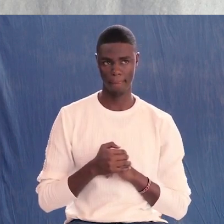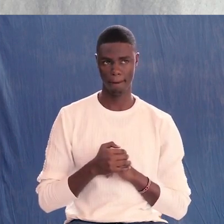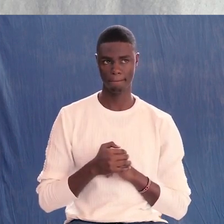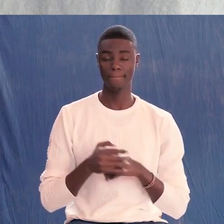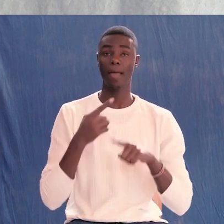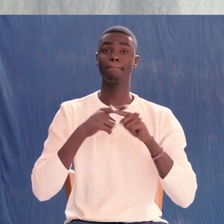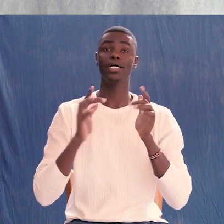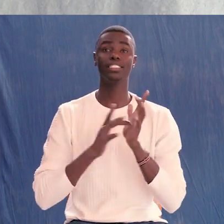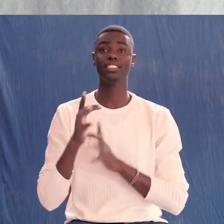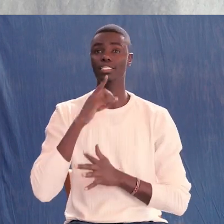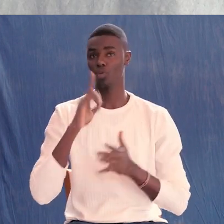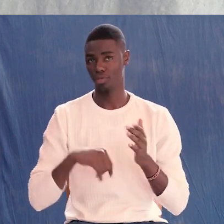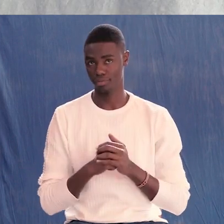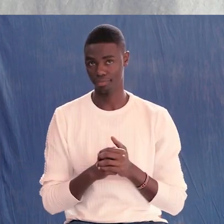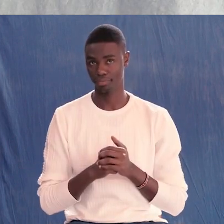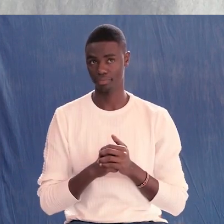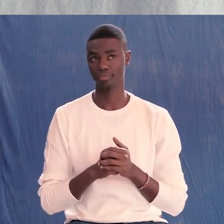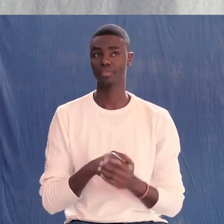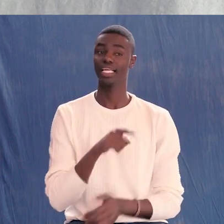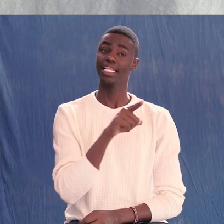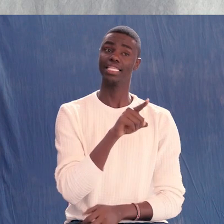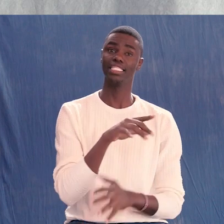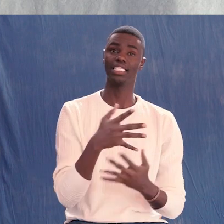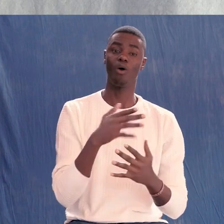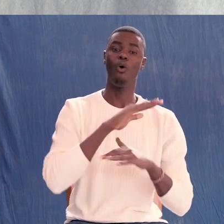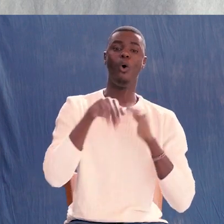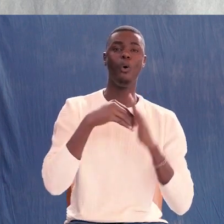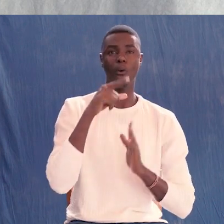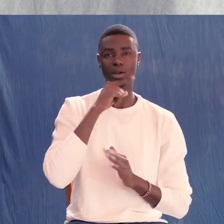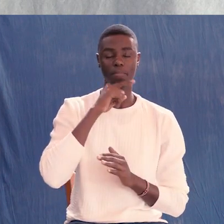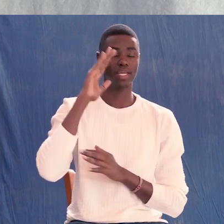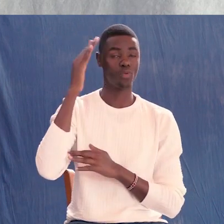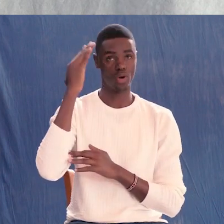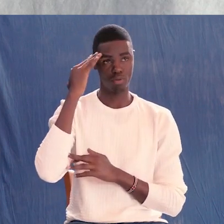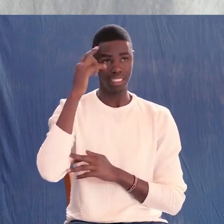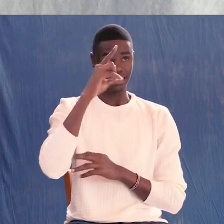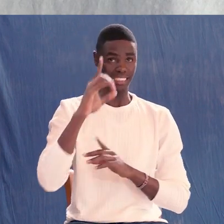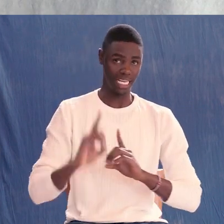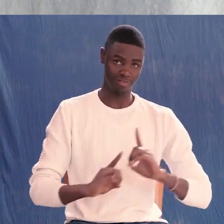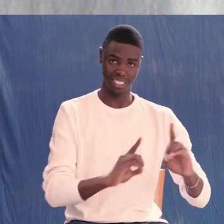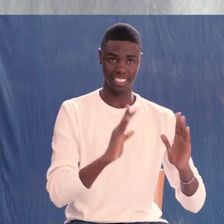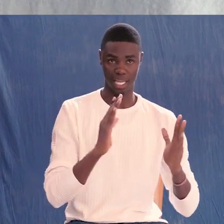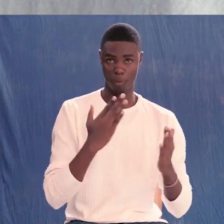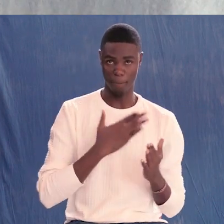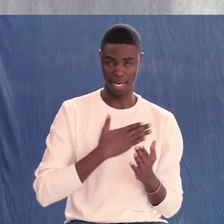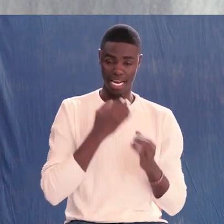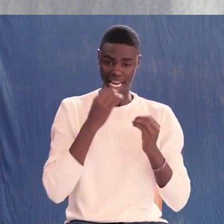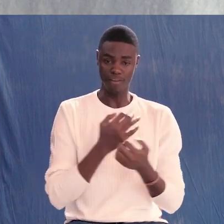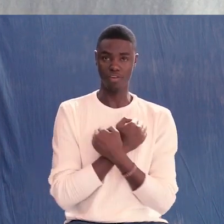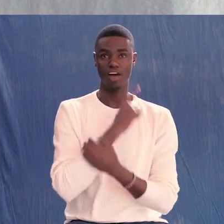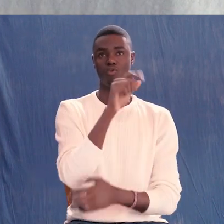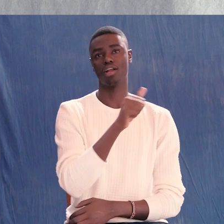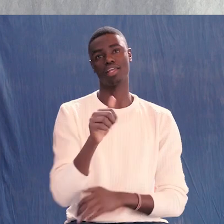But Jesus says, Hey, this is how all men will know you're my disciples if you have love for one another.